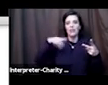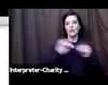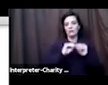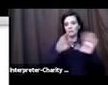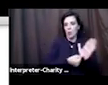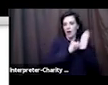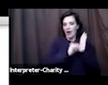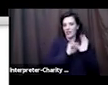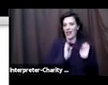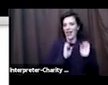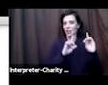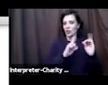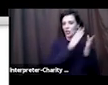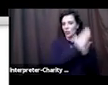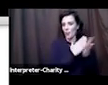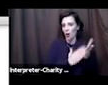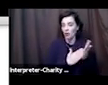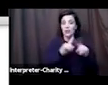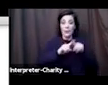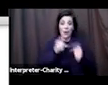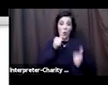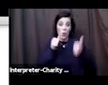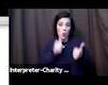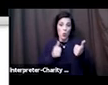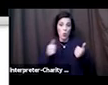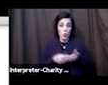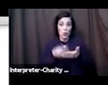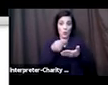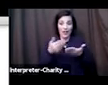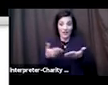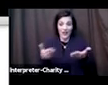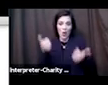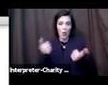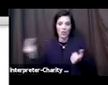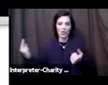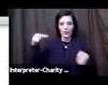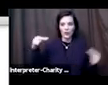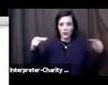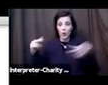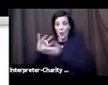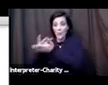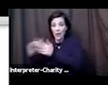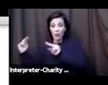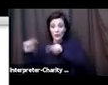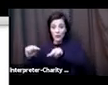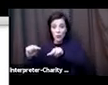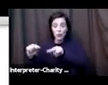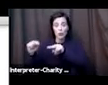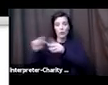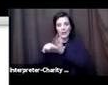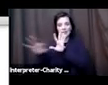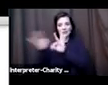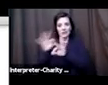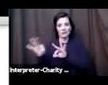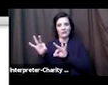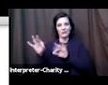kind of depends on who's funding the device, what lens we're going to look for. As practitioners and professionals in this field, we do know, of